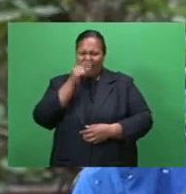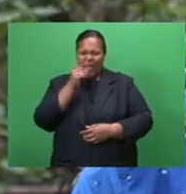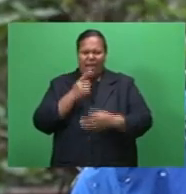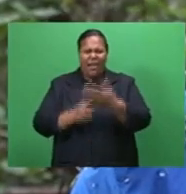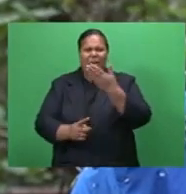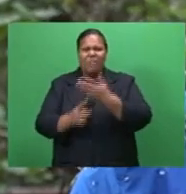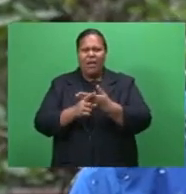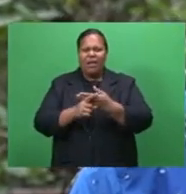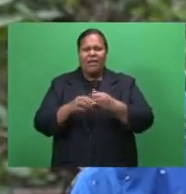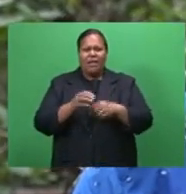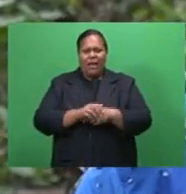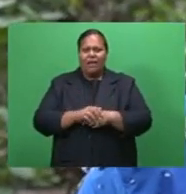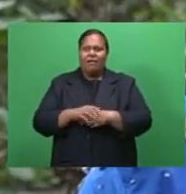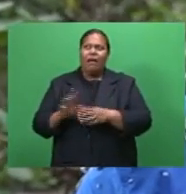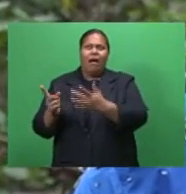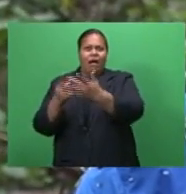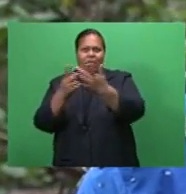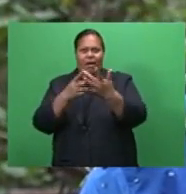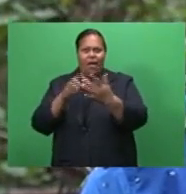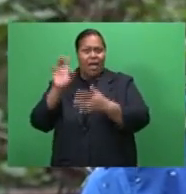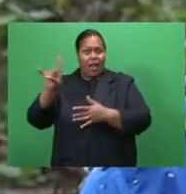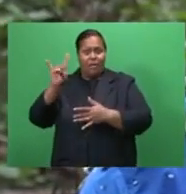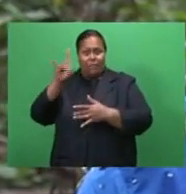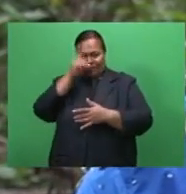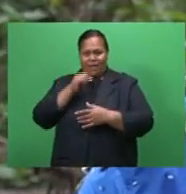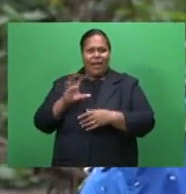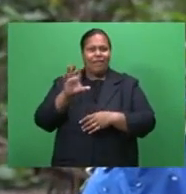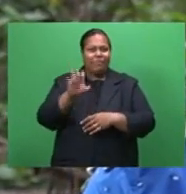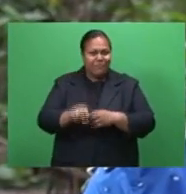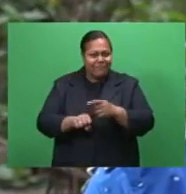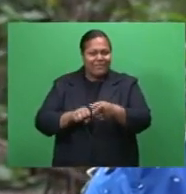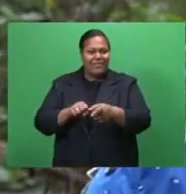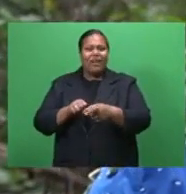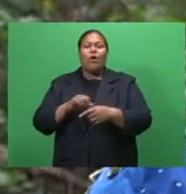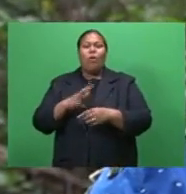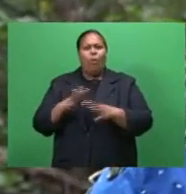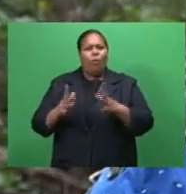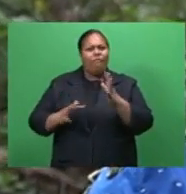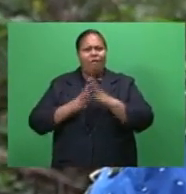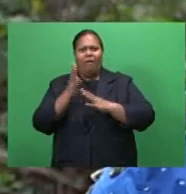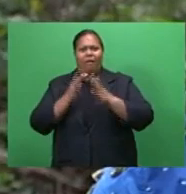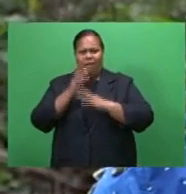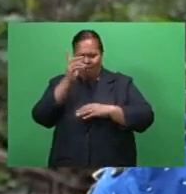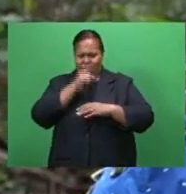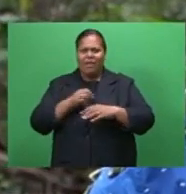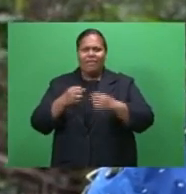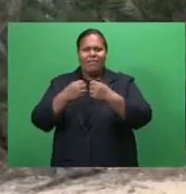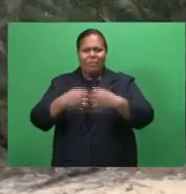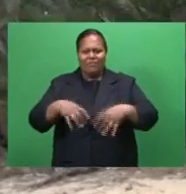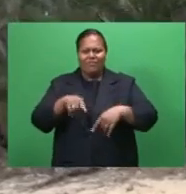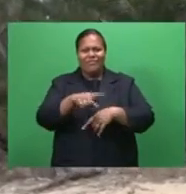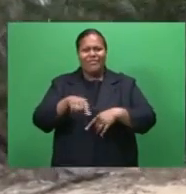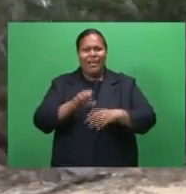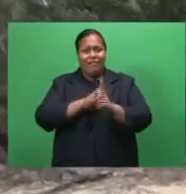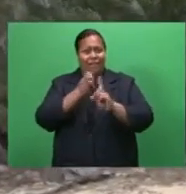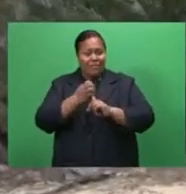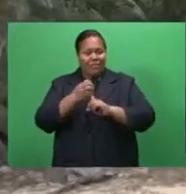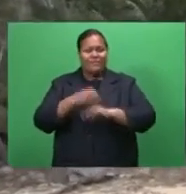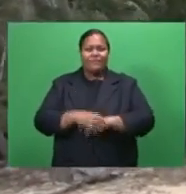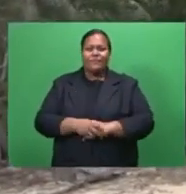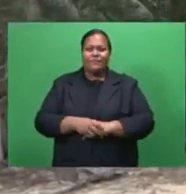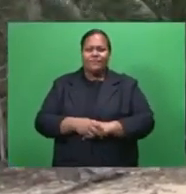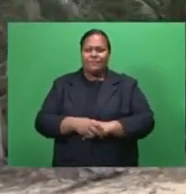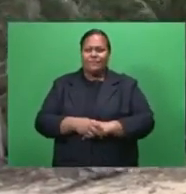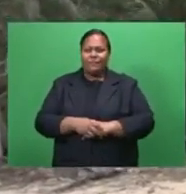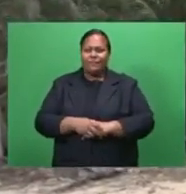exotic predators, disease, wildfire, invasive alien plant species, and natural hazards. The new policy will act